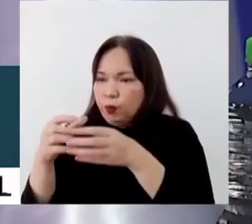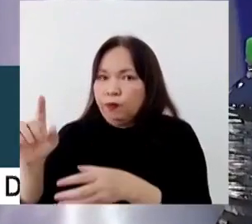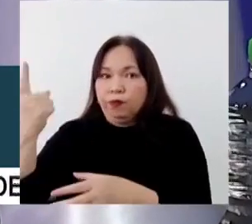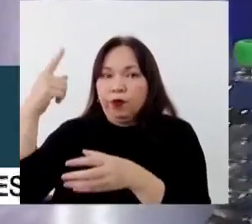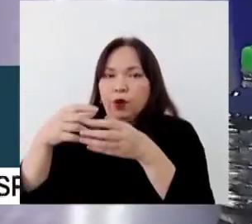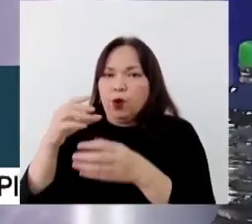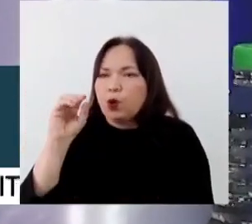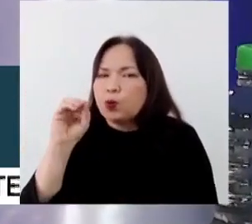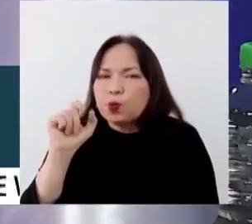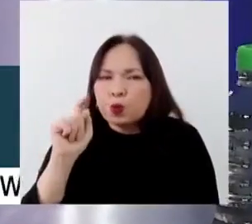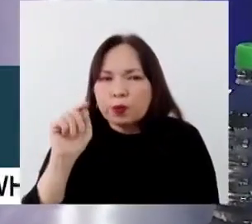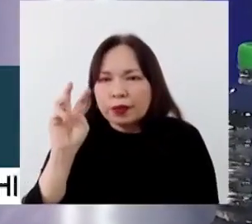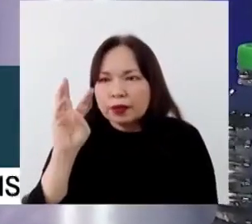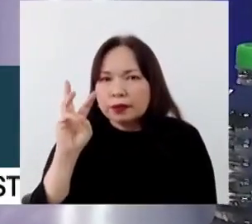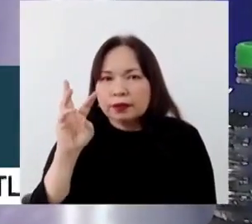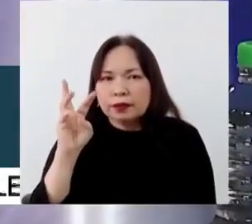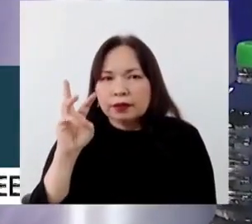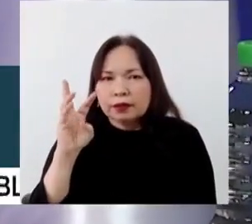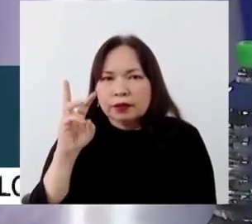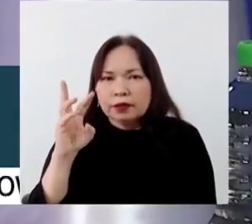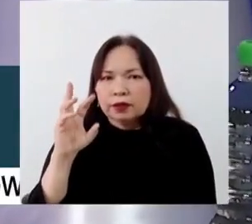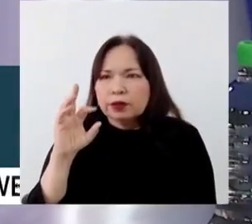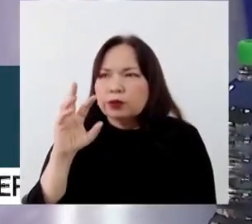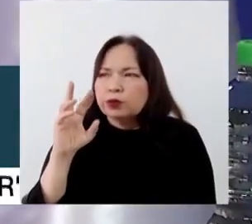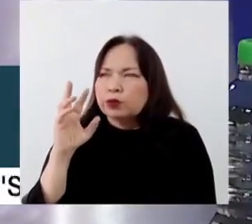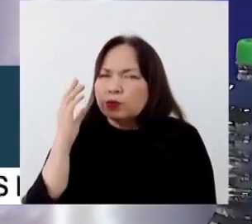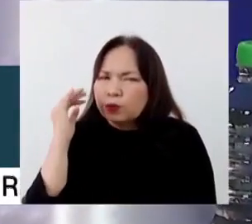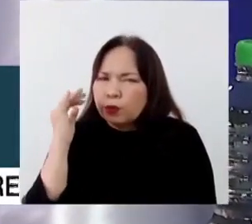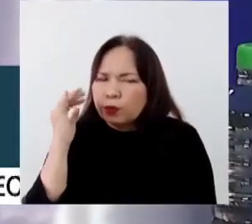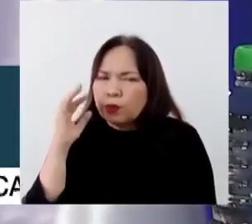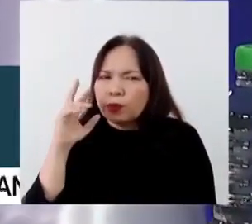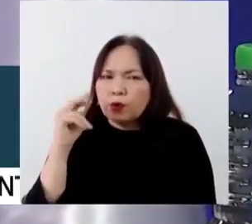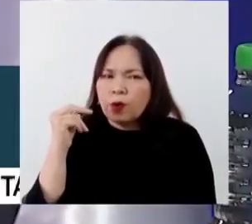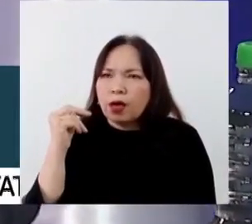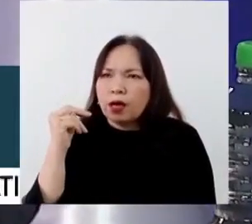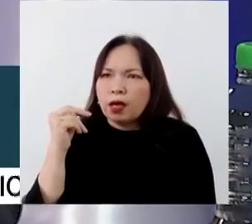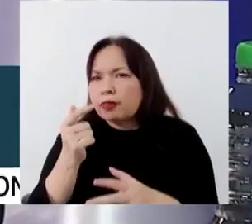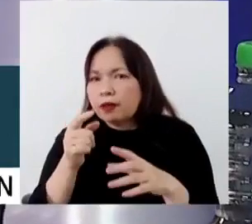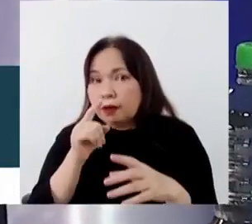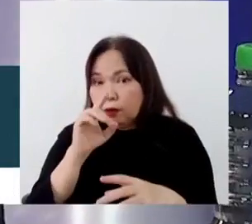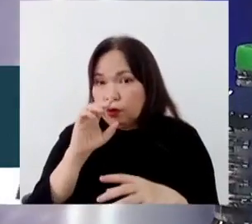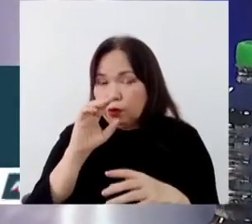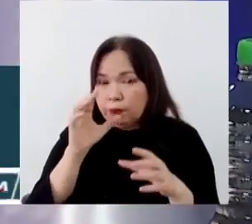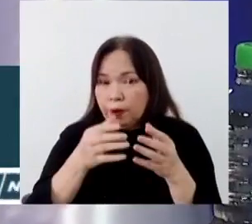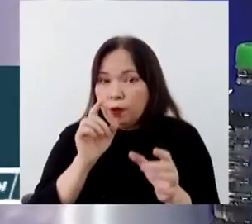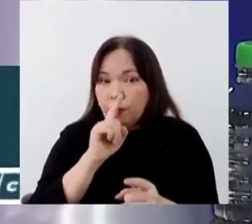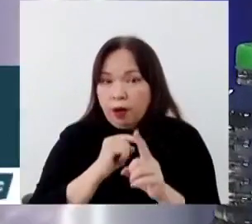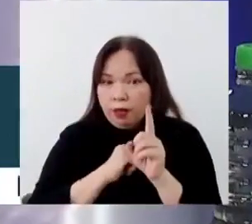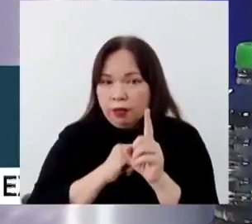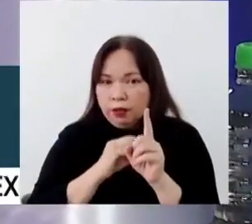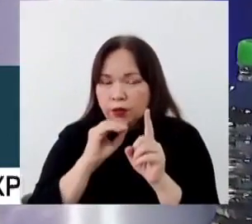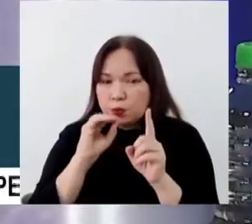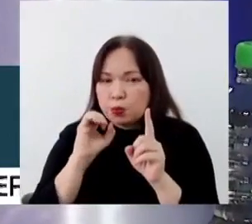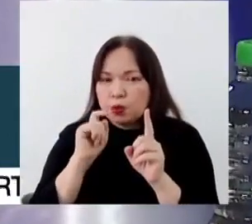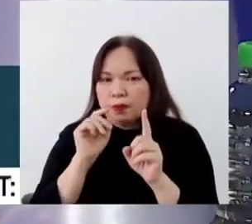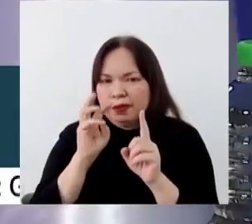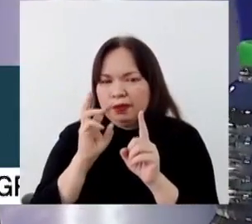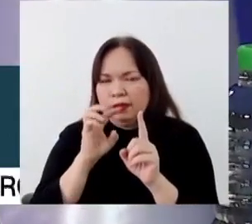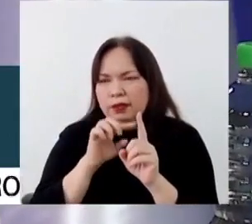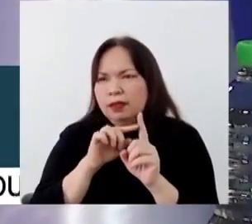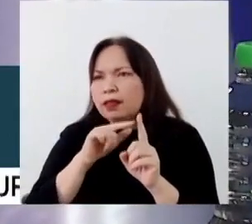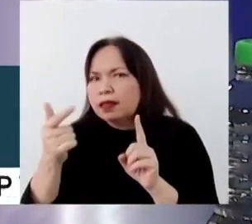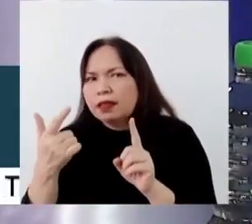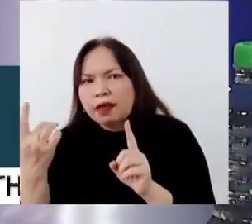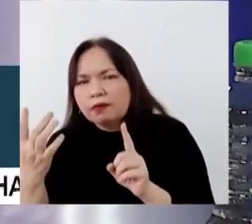October 16. So kailan po yung inaasahan natin na the remaining... We don't expect it to take long because they're only 20 days. It's just a